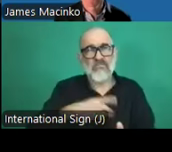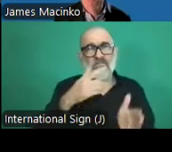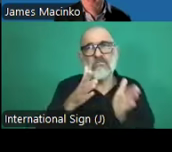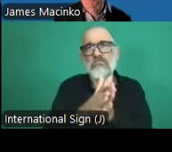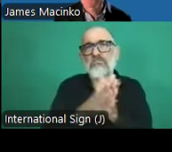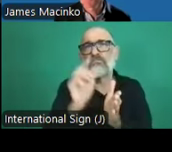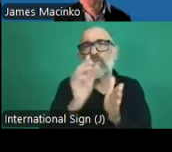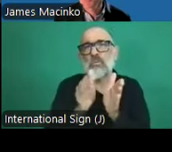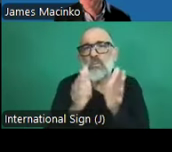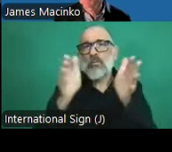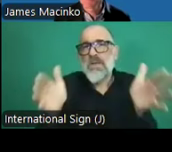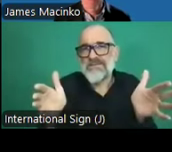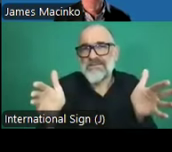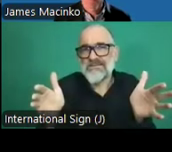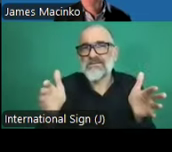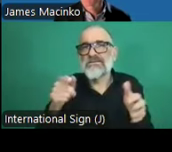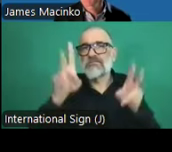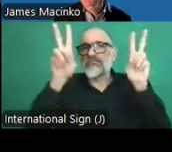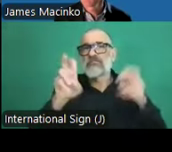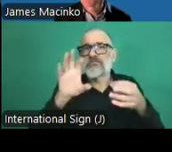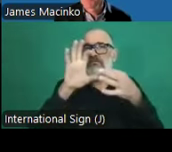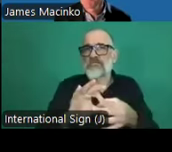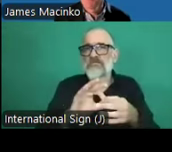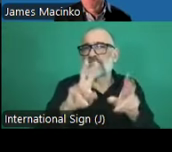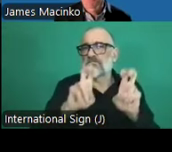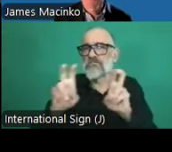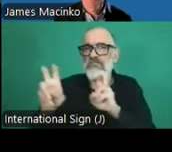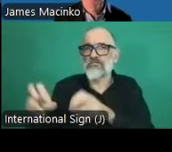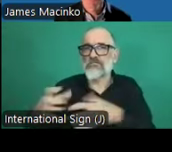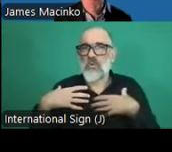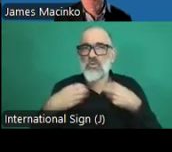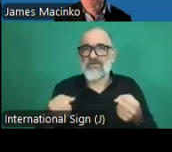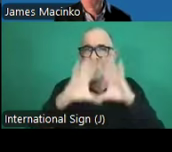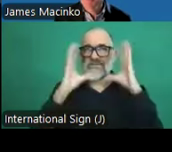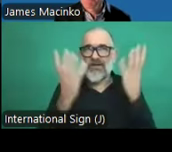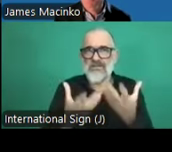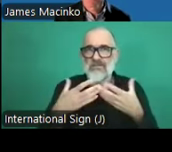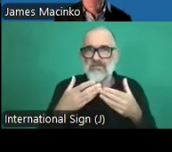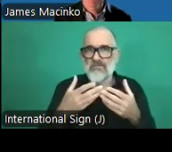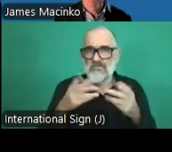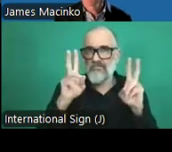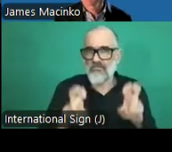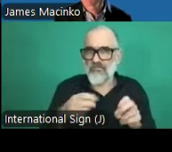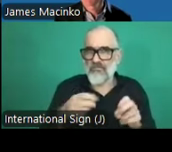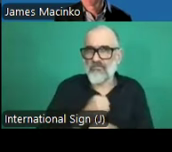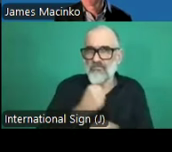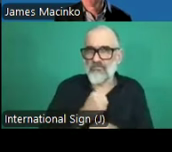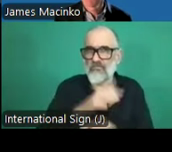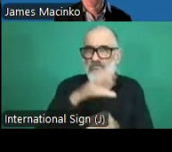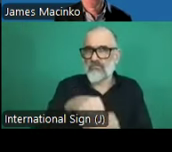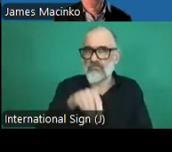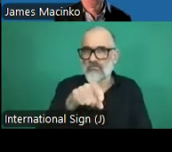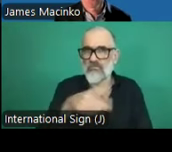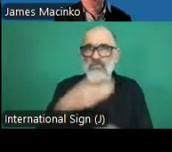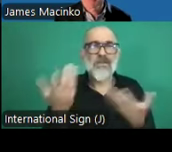they're developed, how they're constructed, and what we can learn from them. I also want to talk a little bit about maybe ways that we can go a